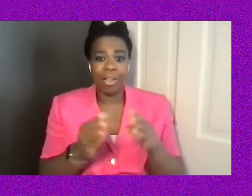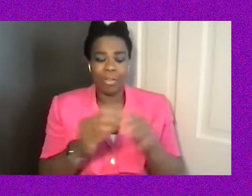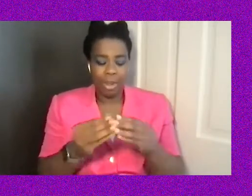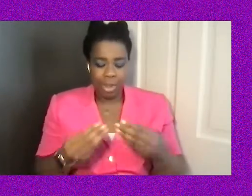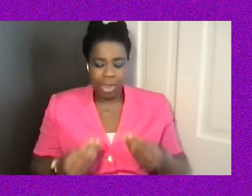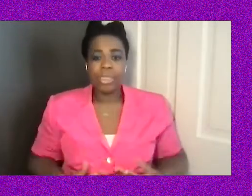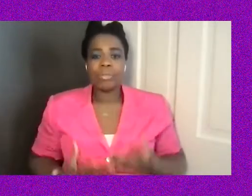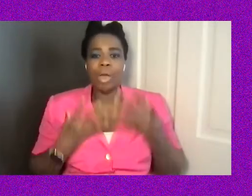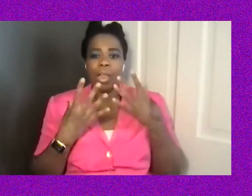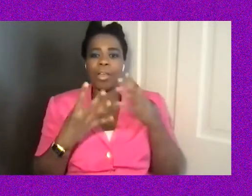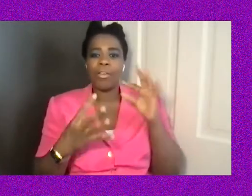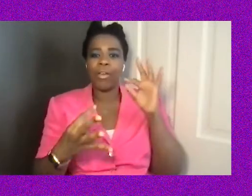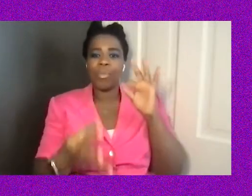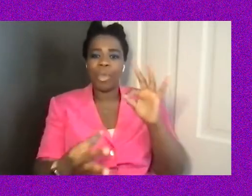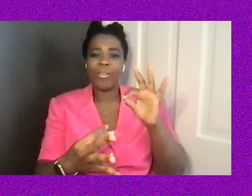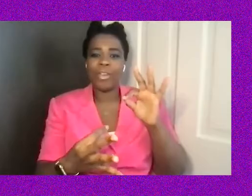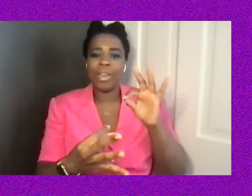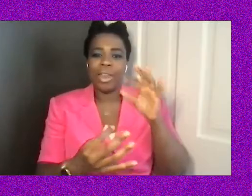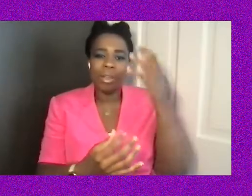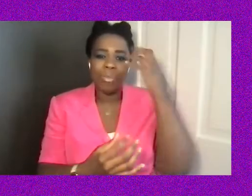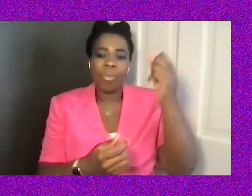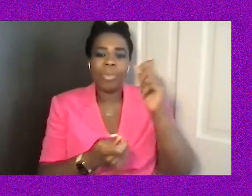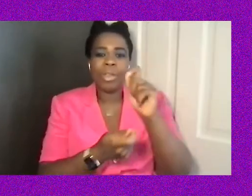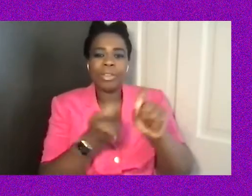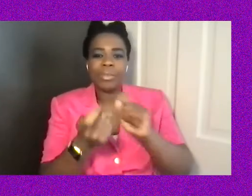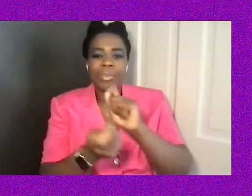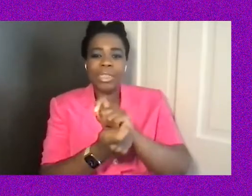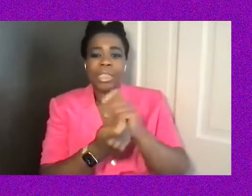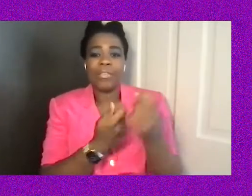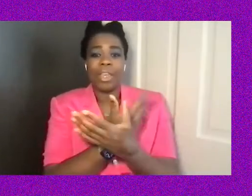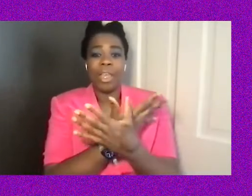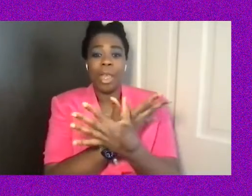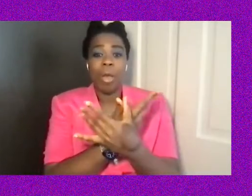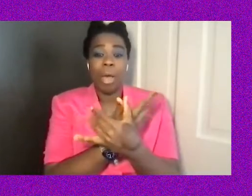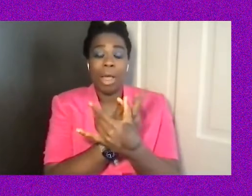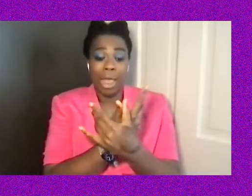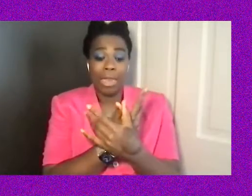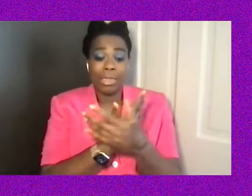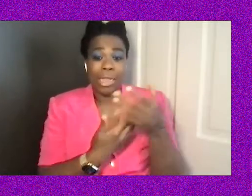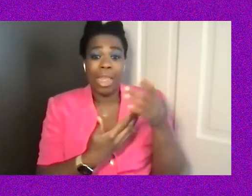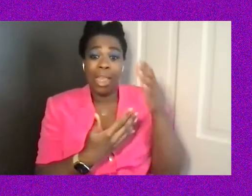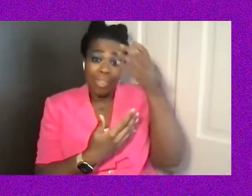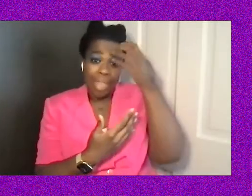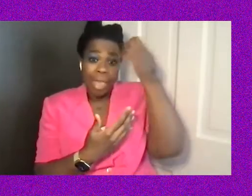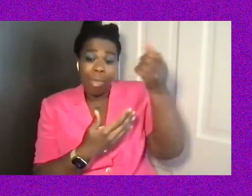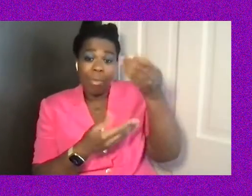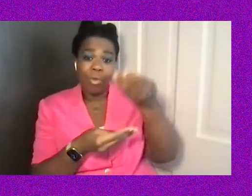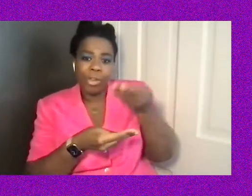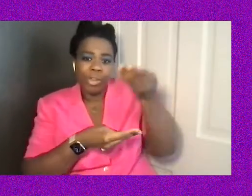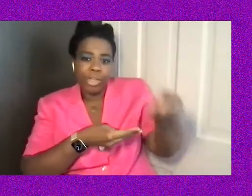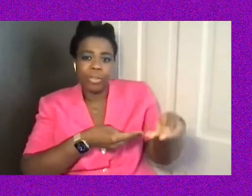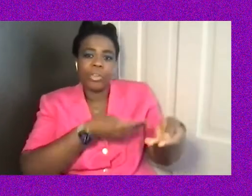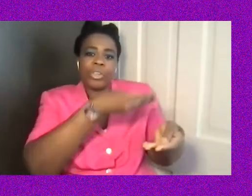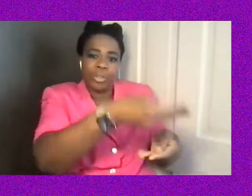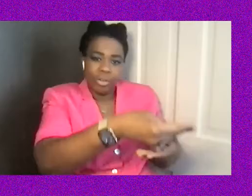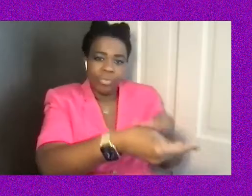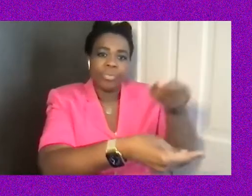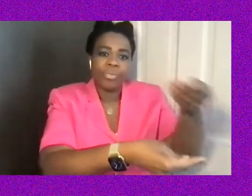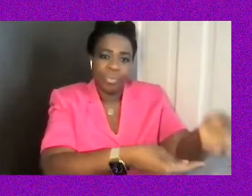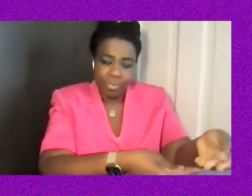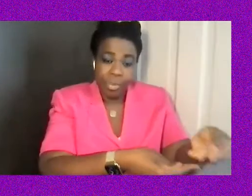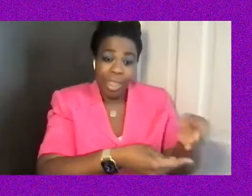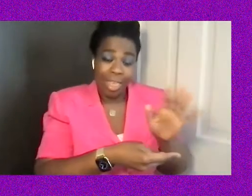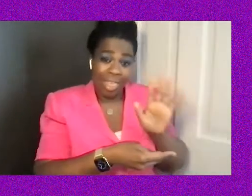memory of certain butterfly species who pass ecological memory from generation to generation so that the